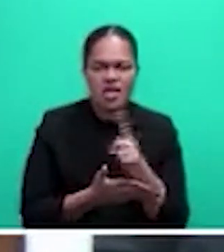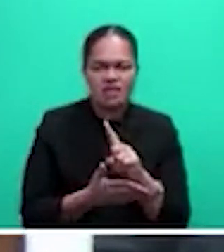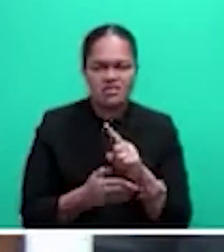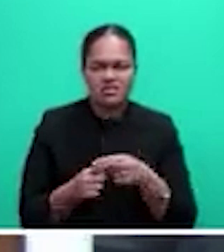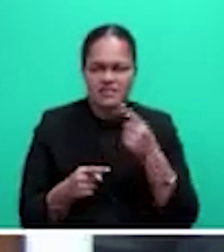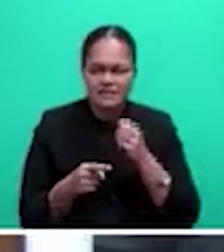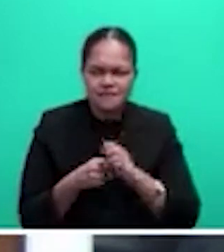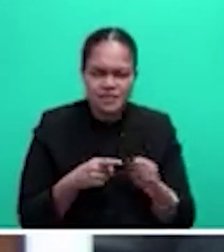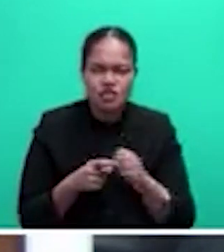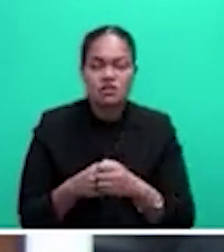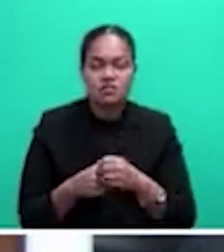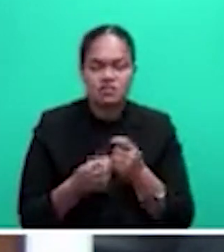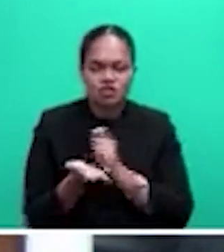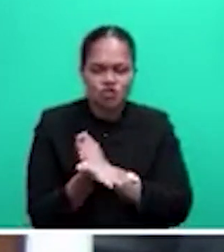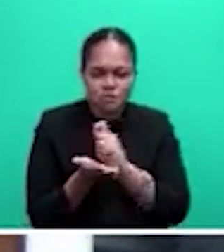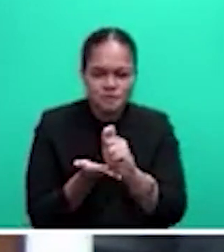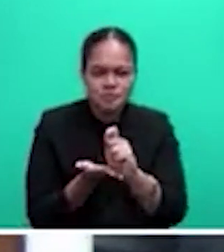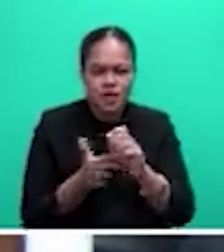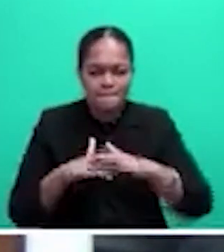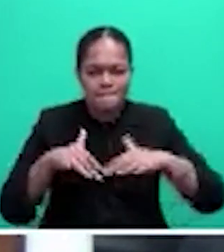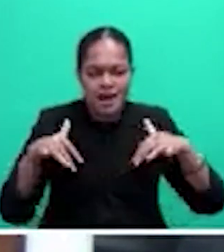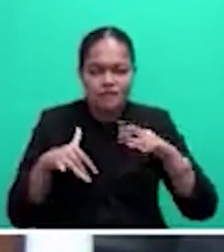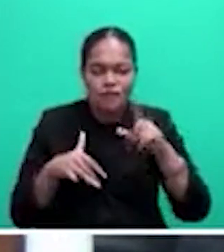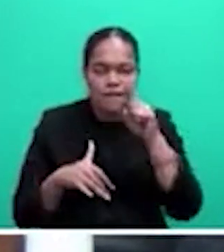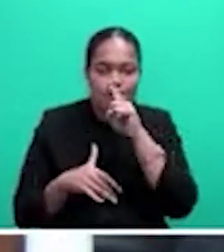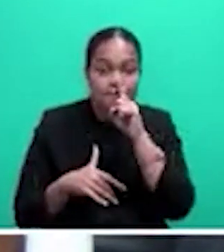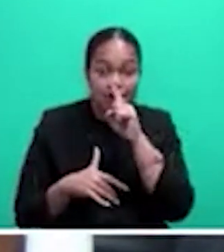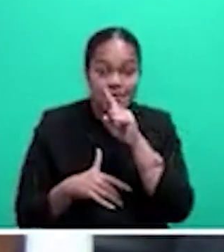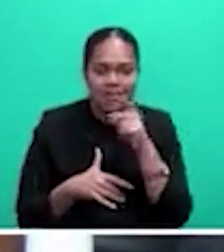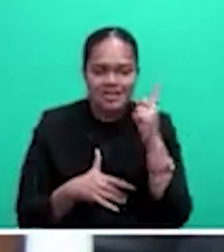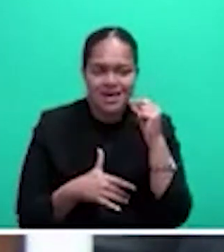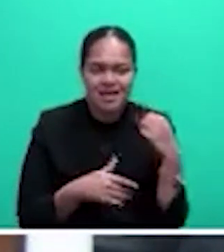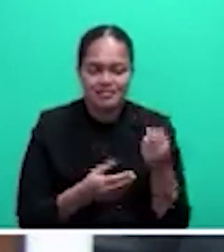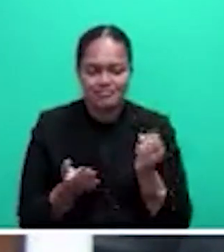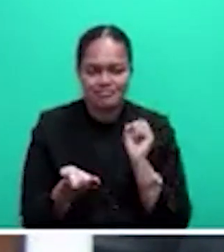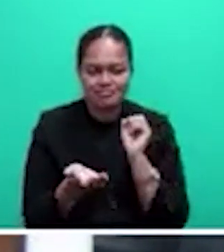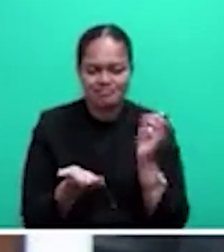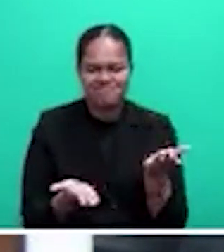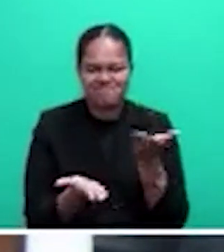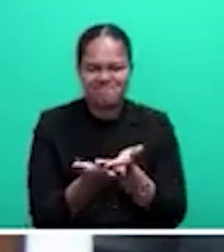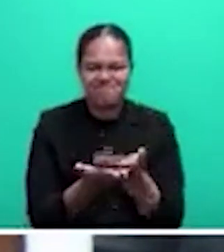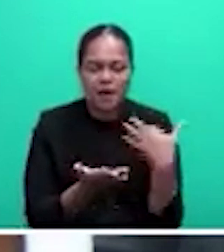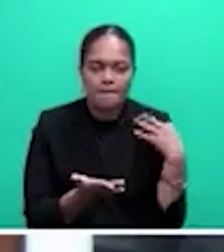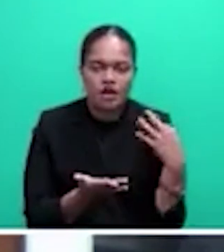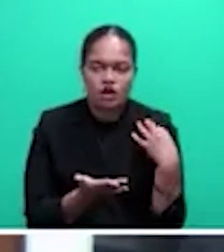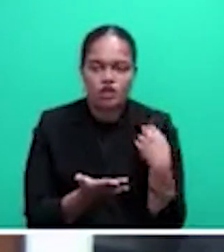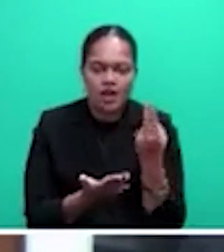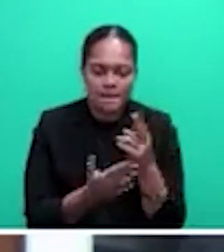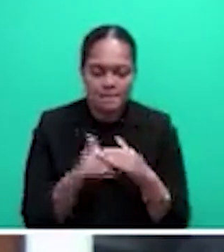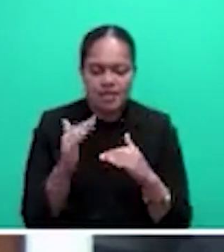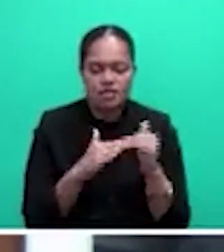and transparent platform for the public to lodge the application to purchase a lot and build their